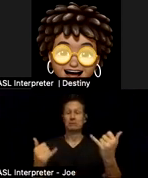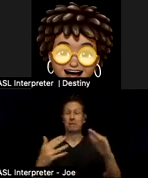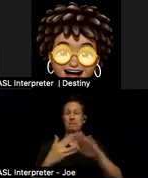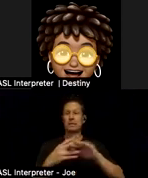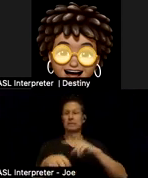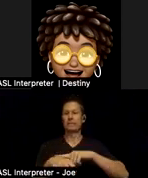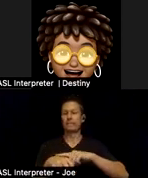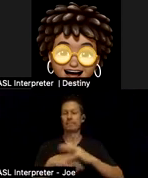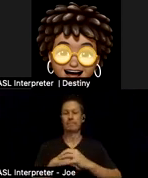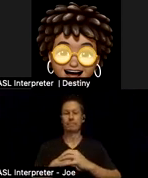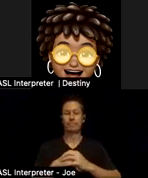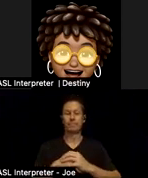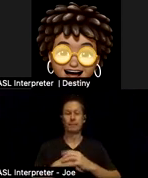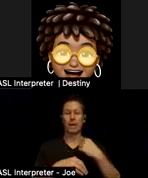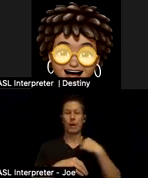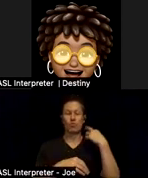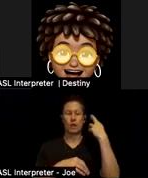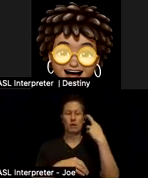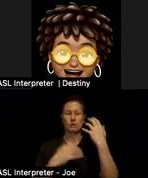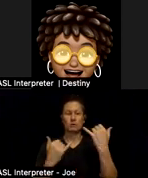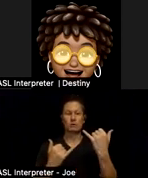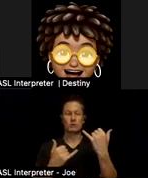realize we're kind of probably gonna have to